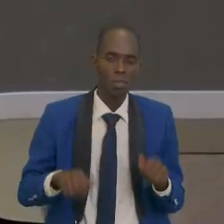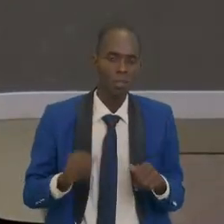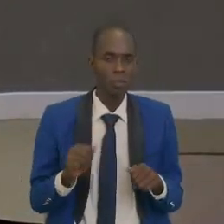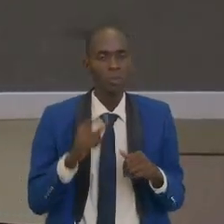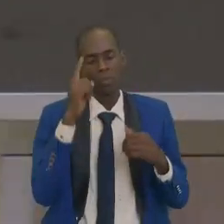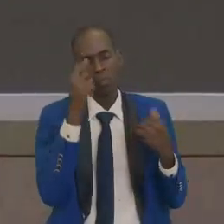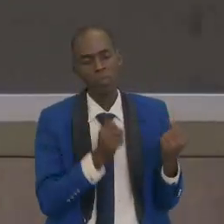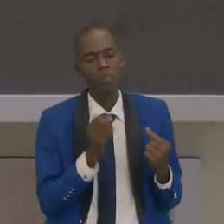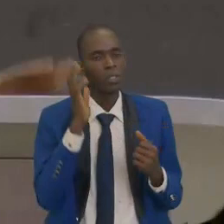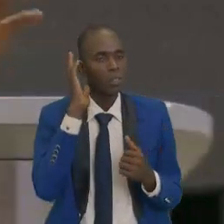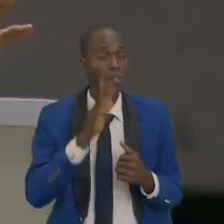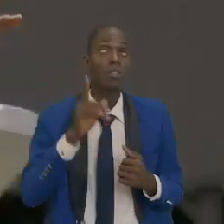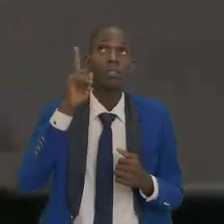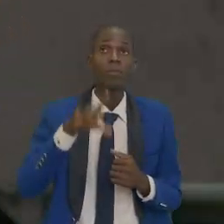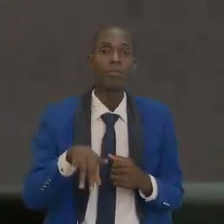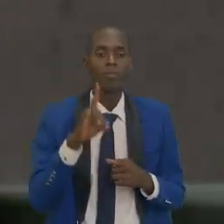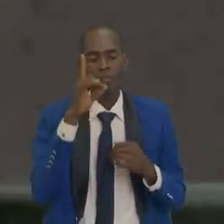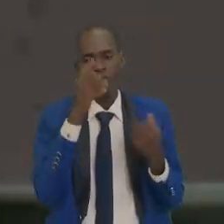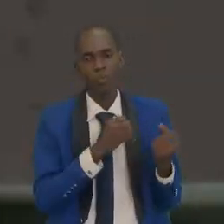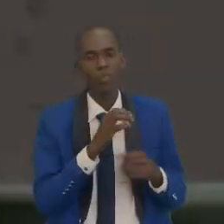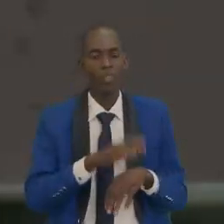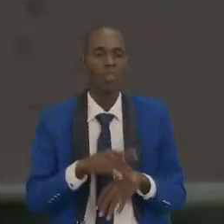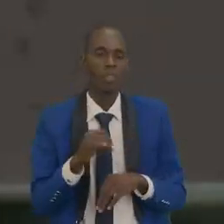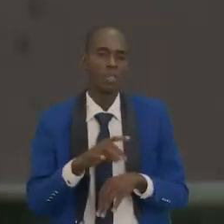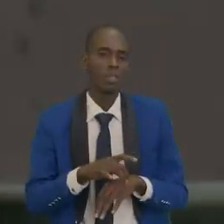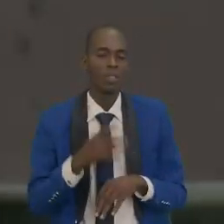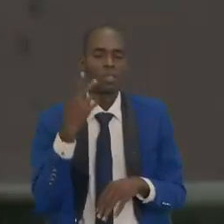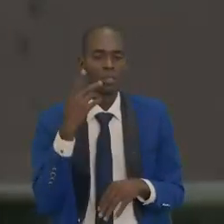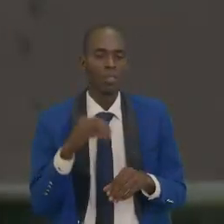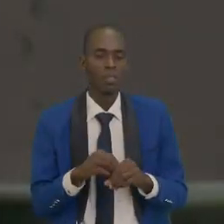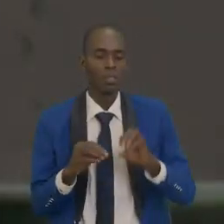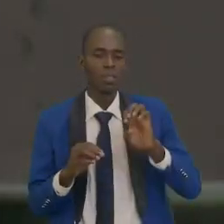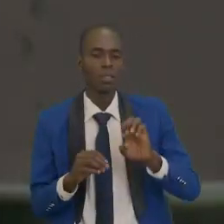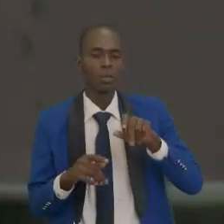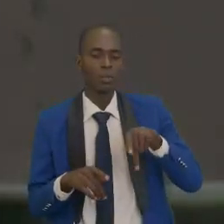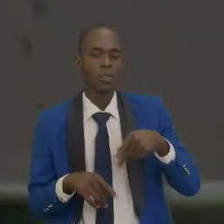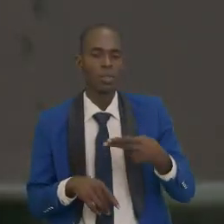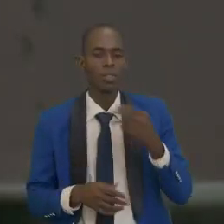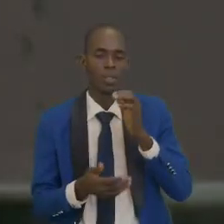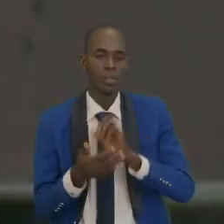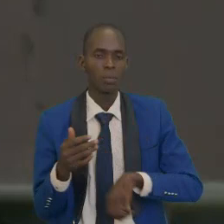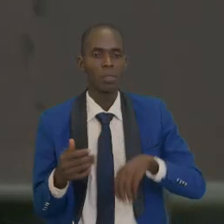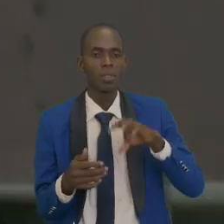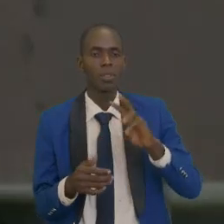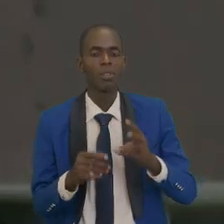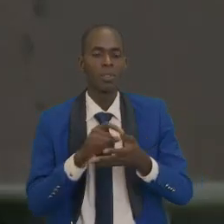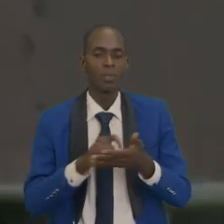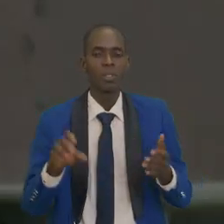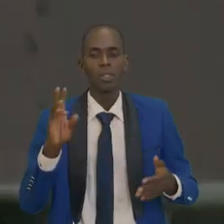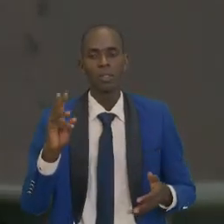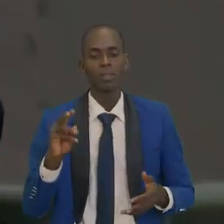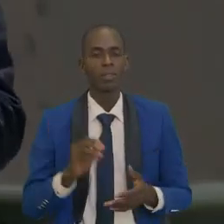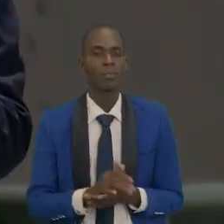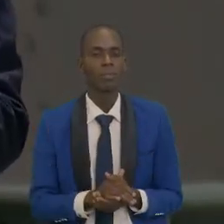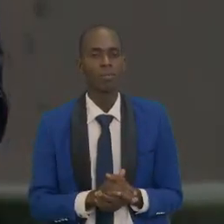Earth look at you look at Ephesians chapter 6 and I'm reading from verse 16.